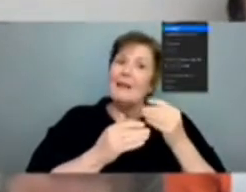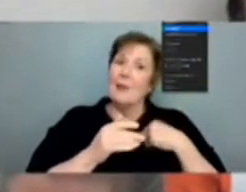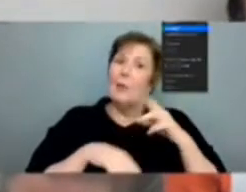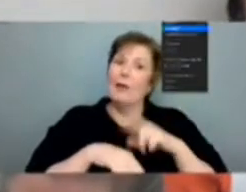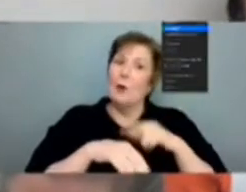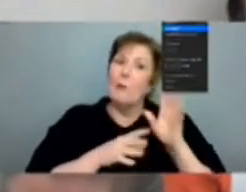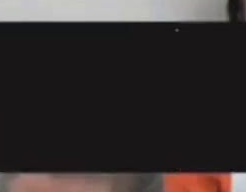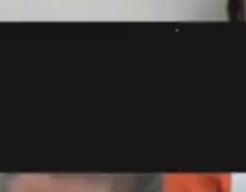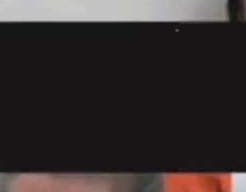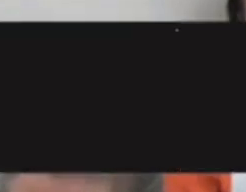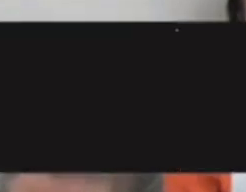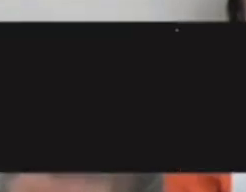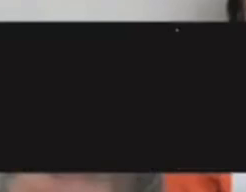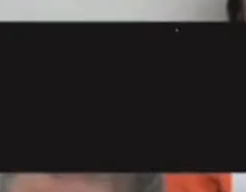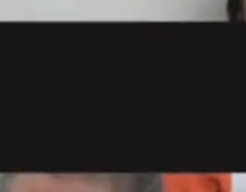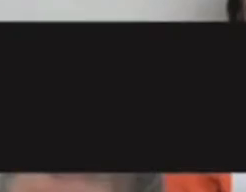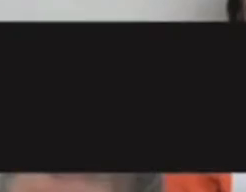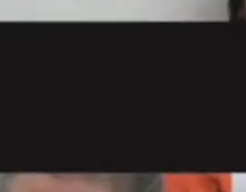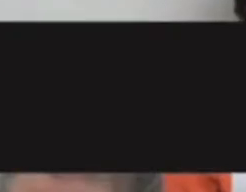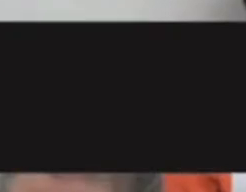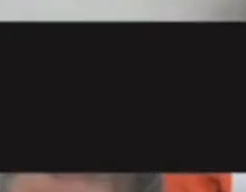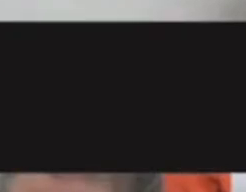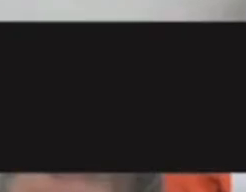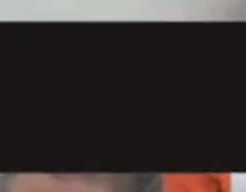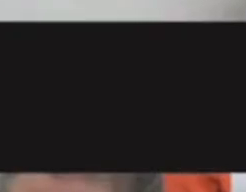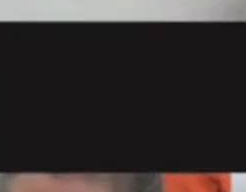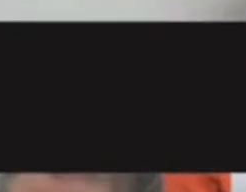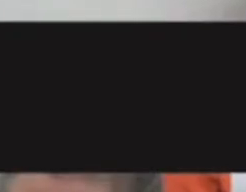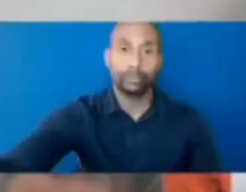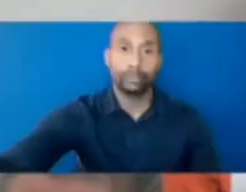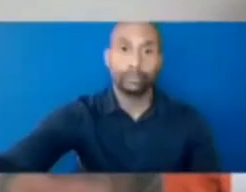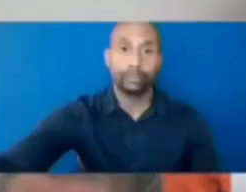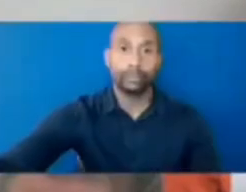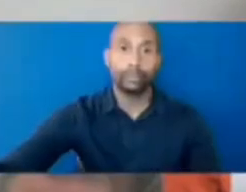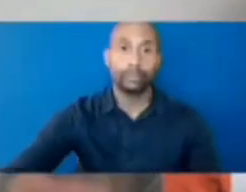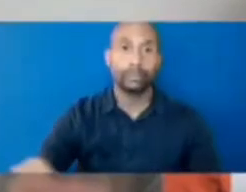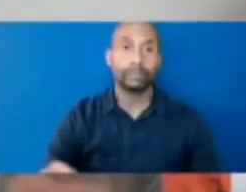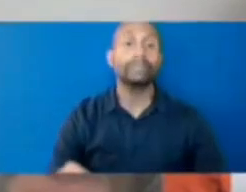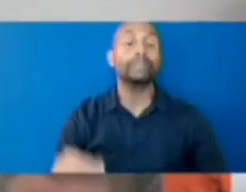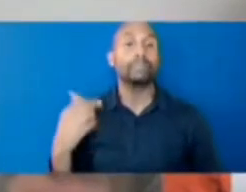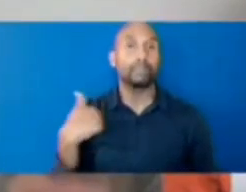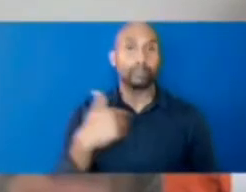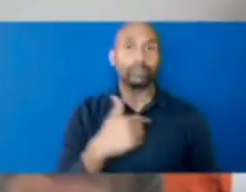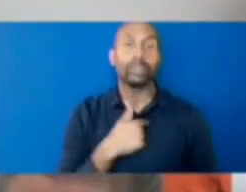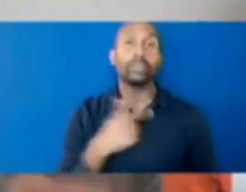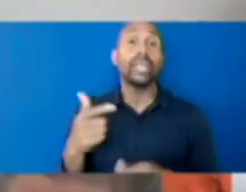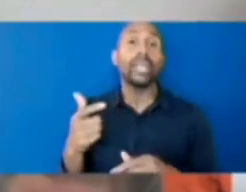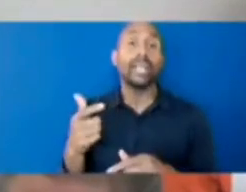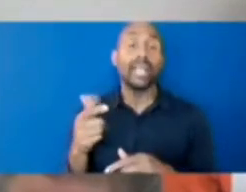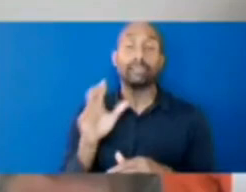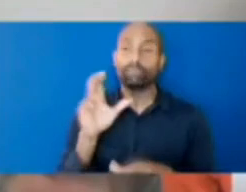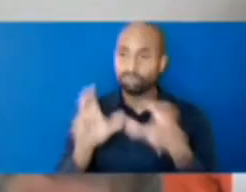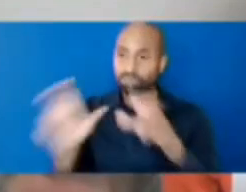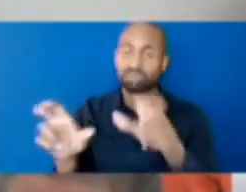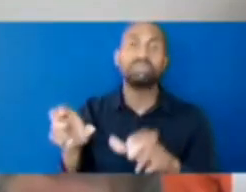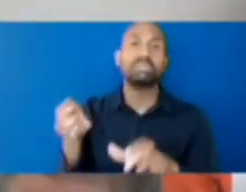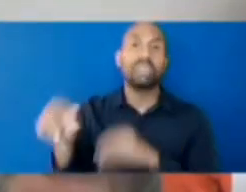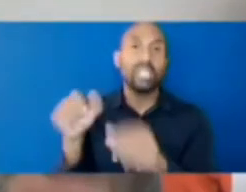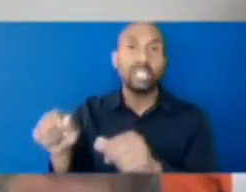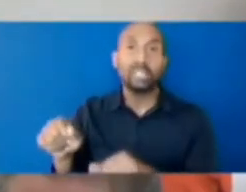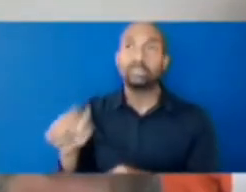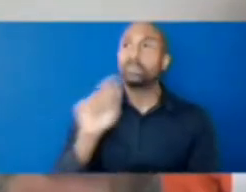by counties for public education. Over the years, we have funded requests and initiatives that